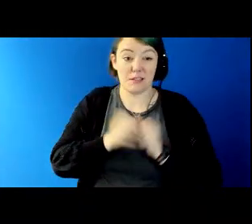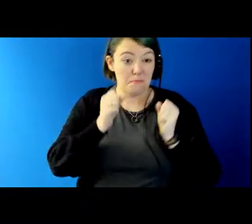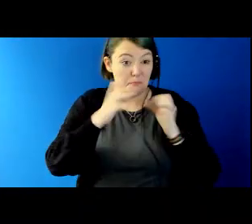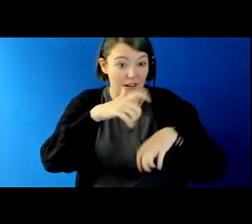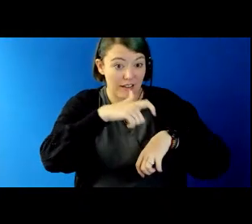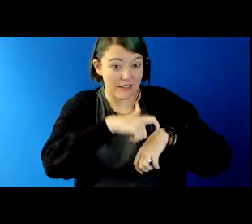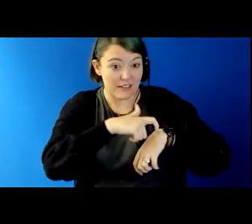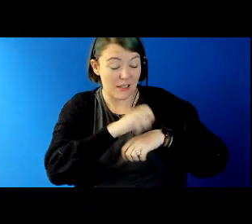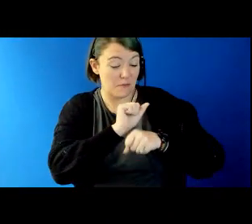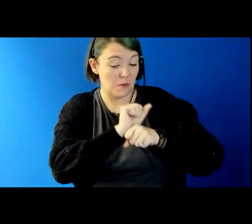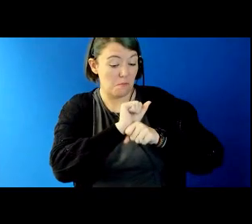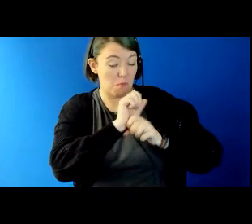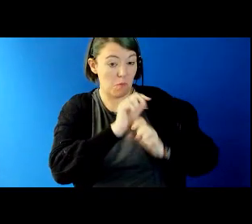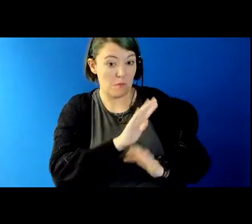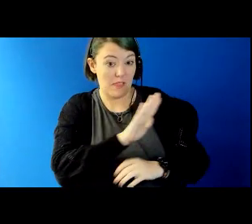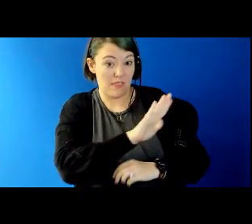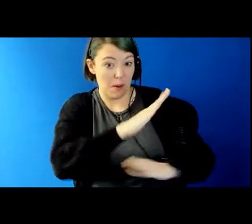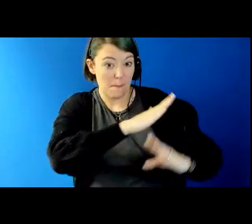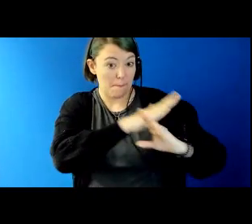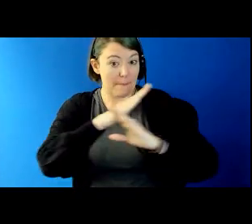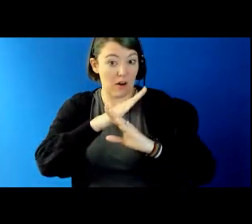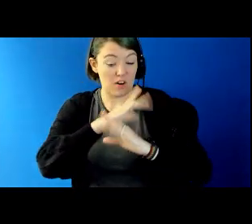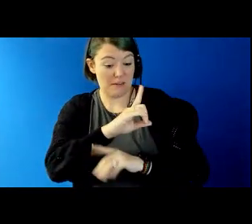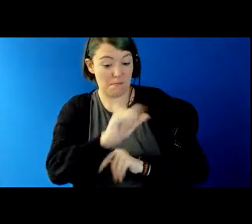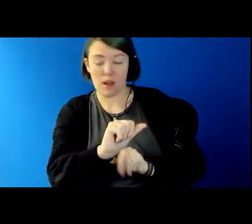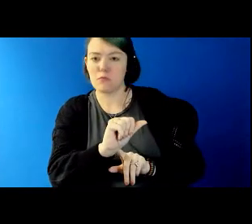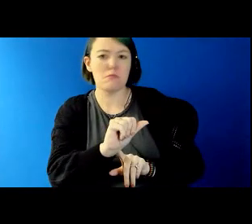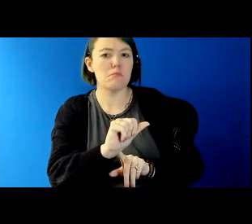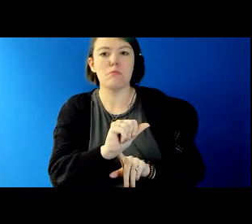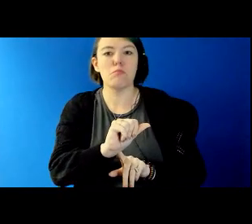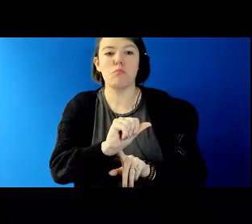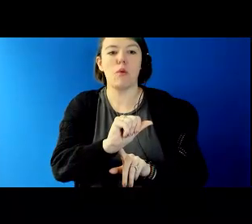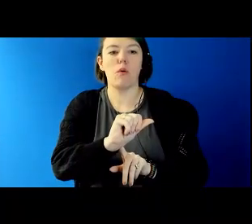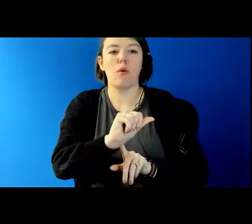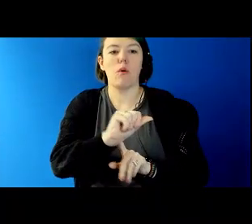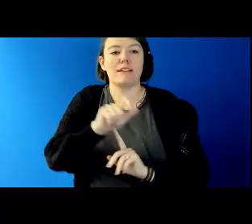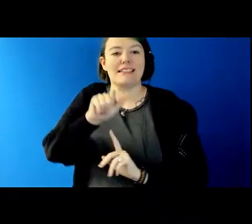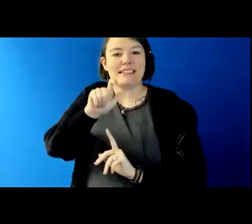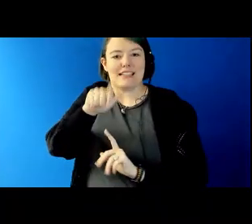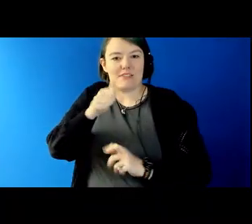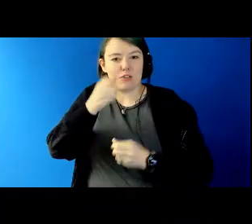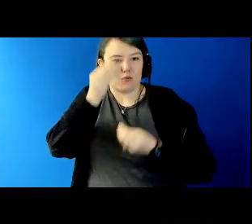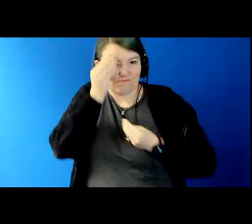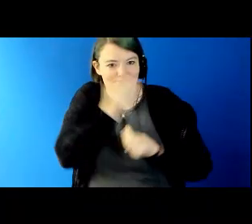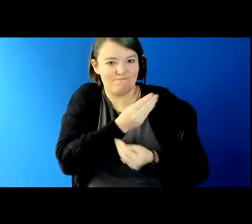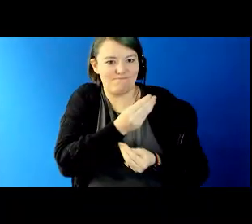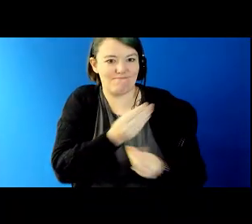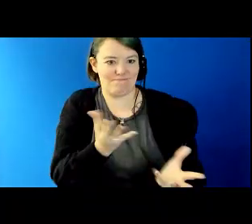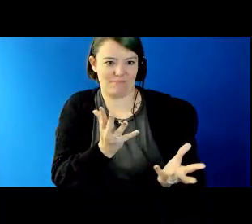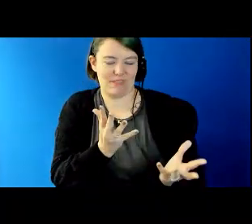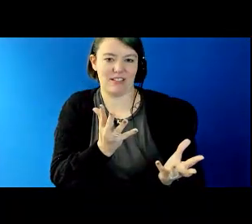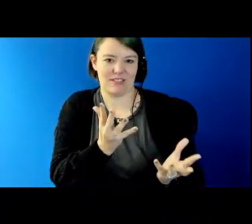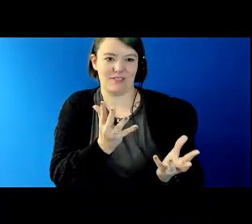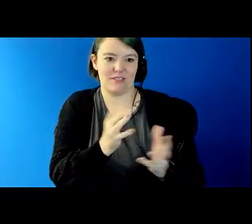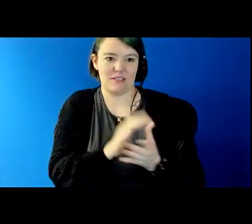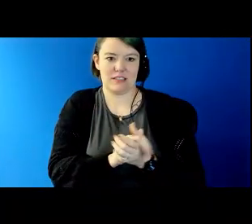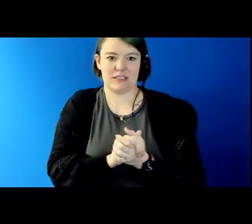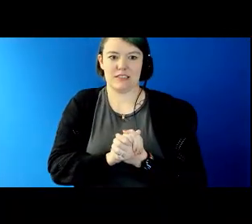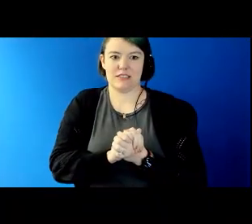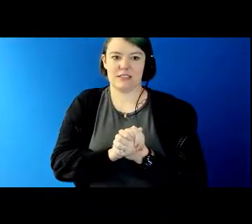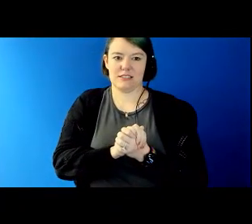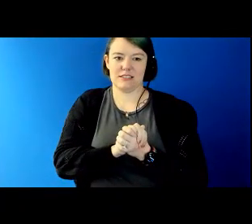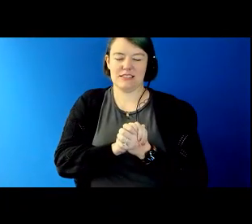it's attitudes and misperceptions held by others. This helps explain why employees may feel hesitant to disclose